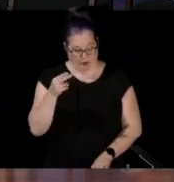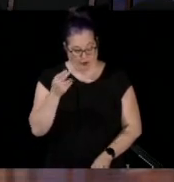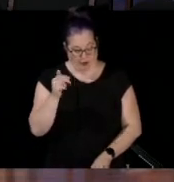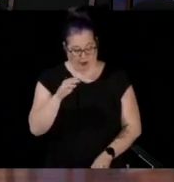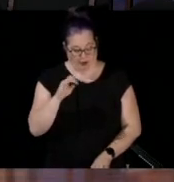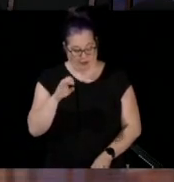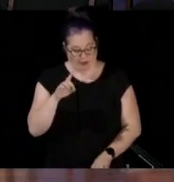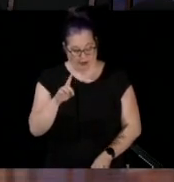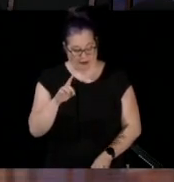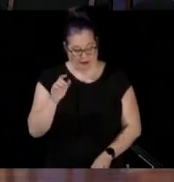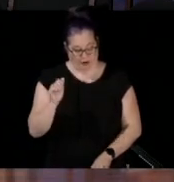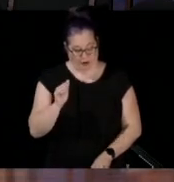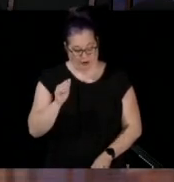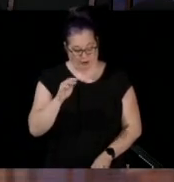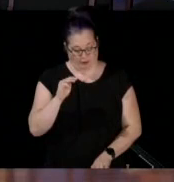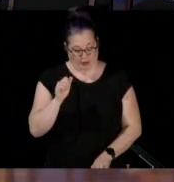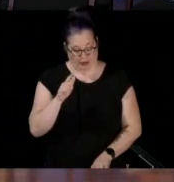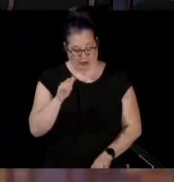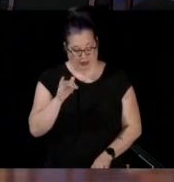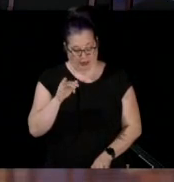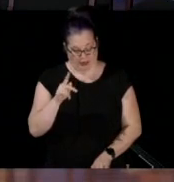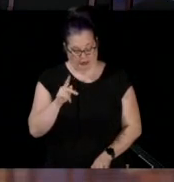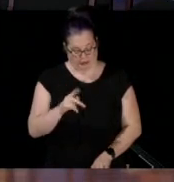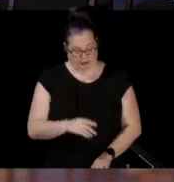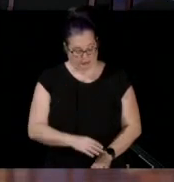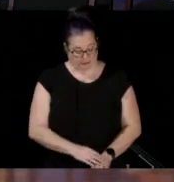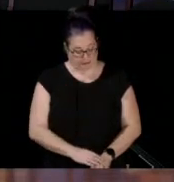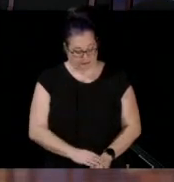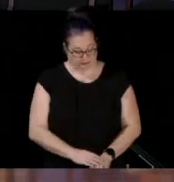Muhammad Arham Malik.